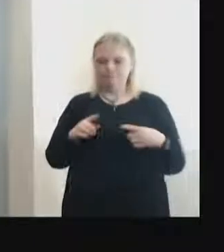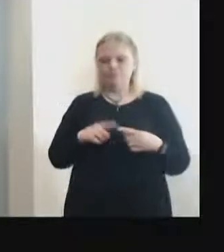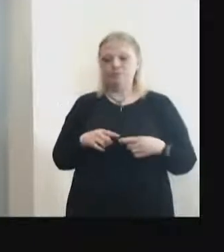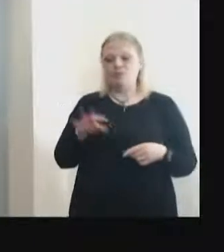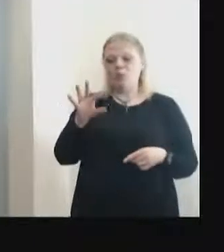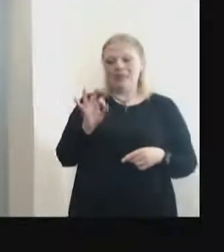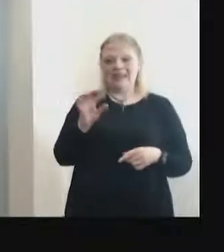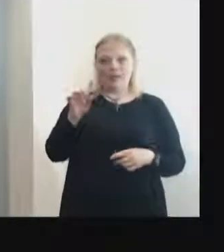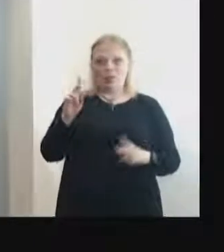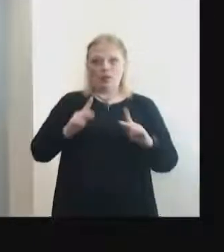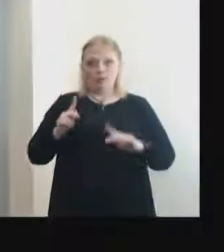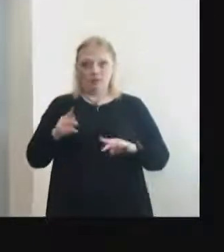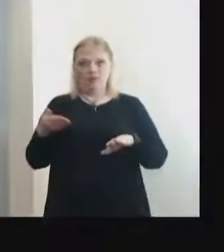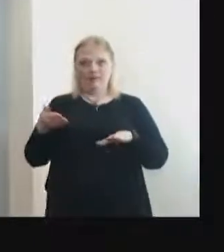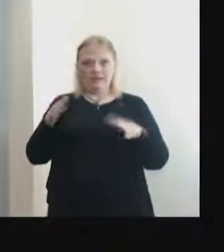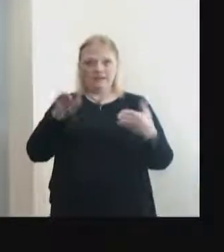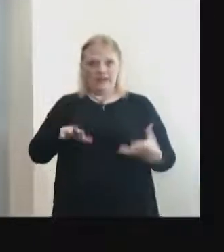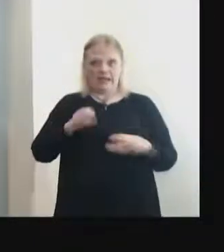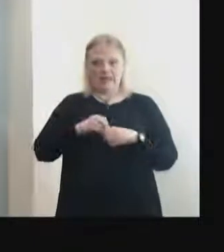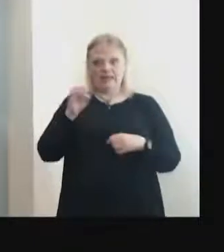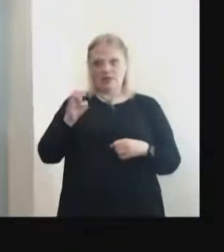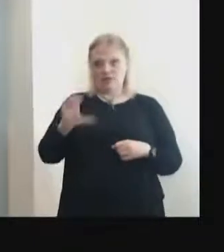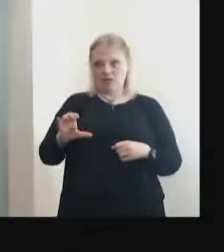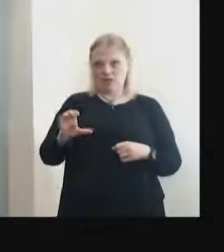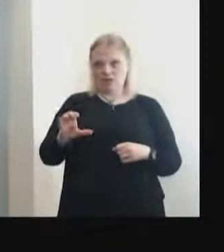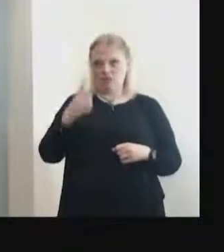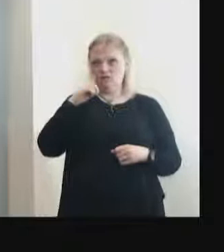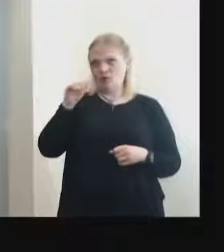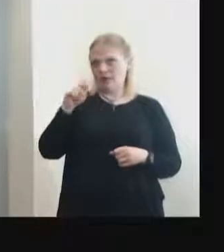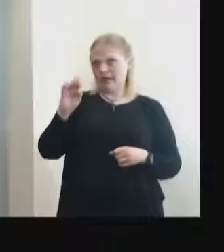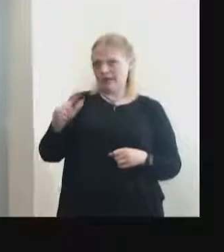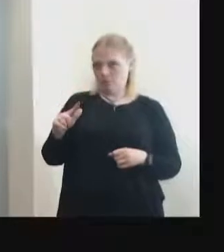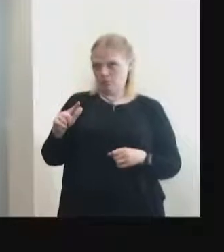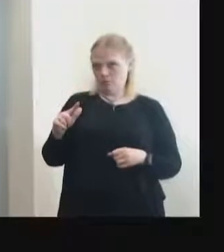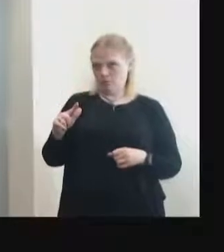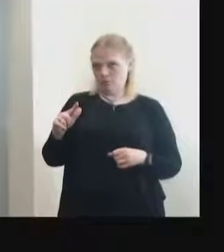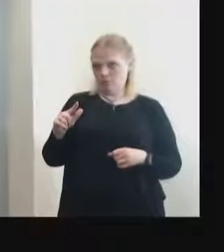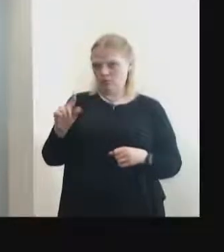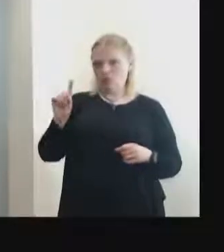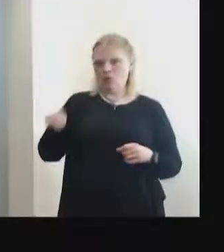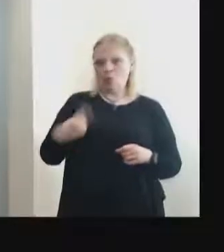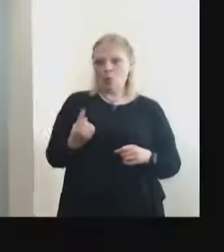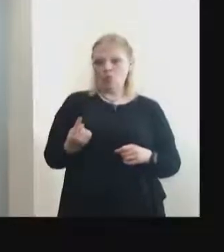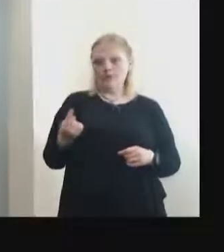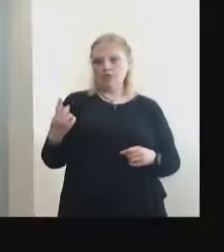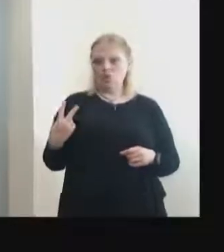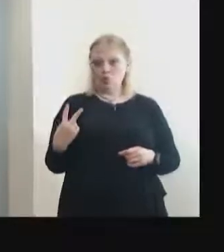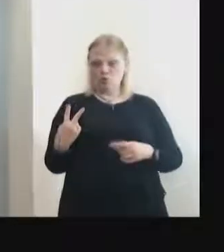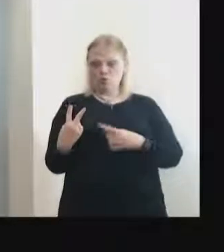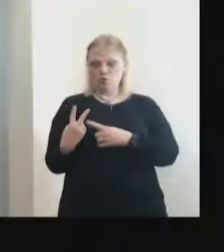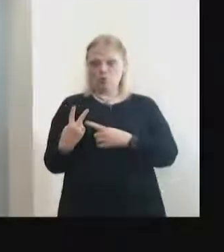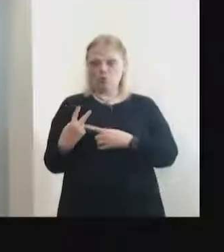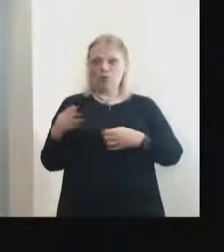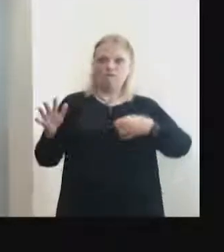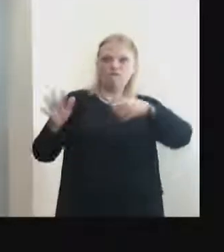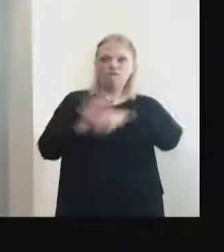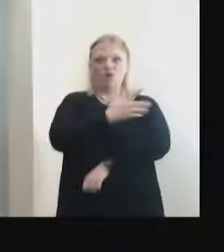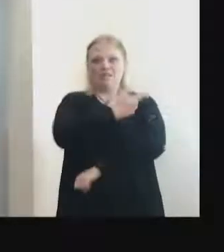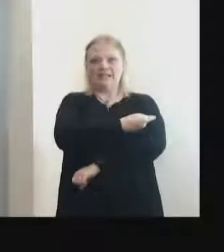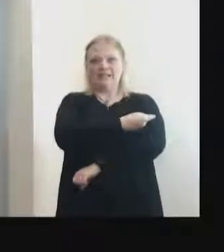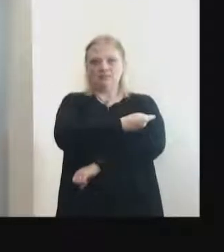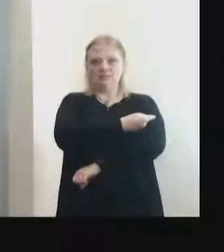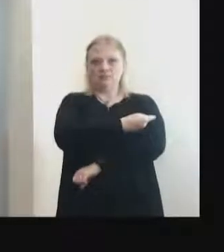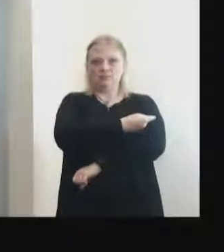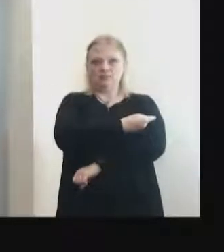91 individuals who died in Erie County in the month of April from COVID-19, only 2 were fully vaccinated, and in